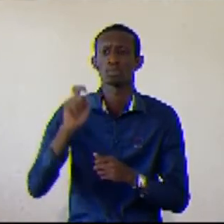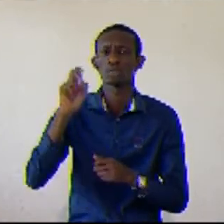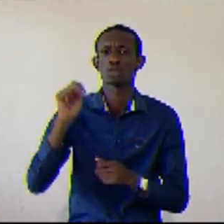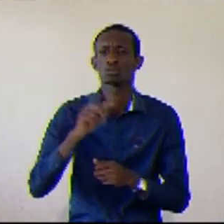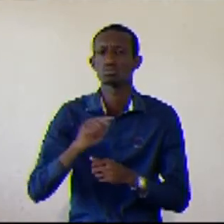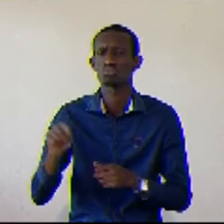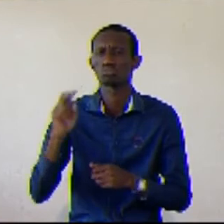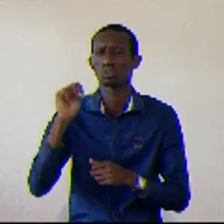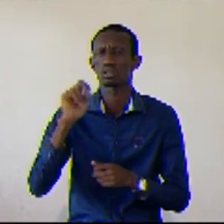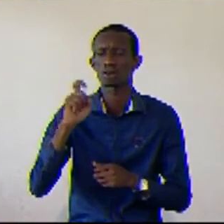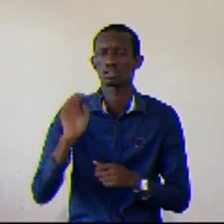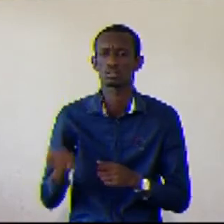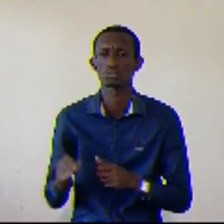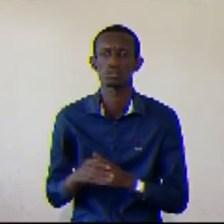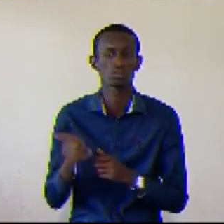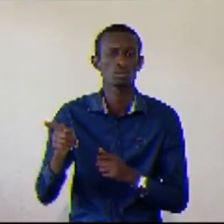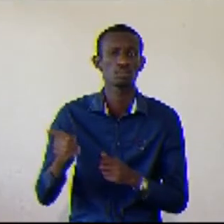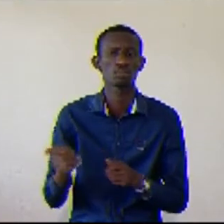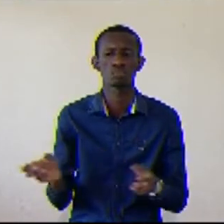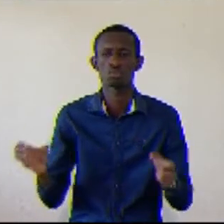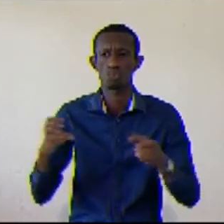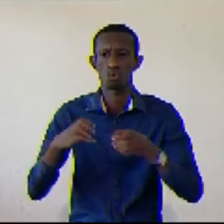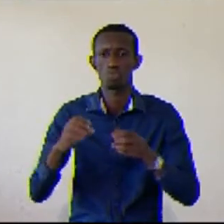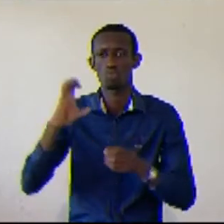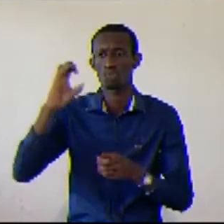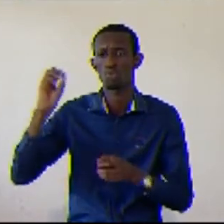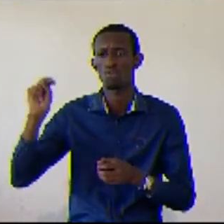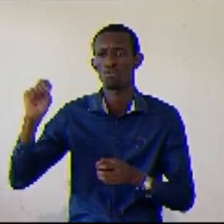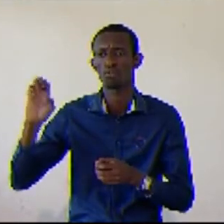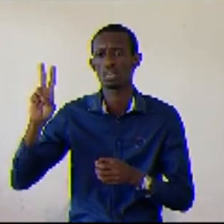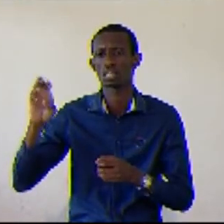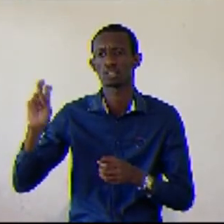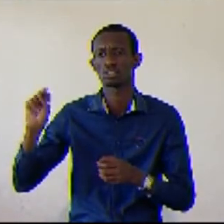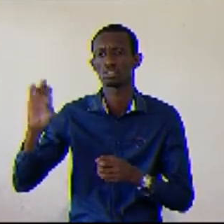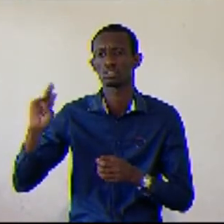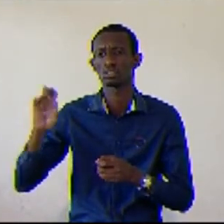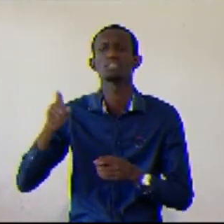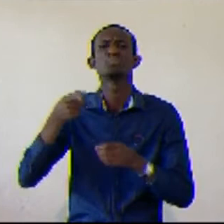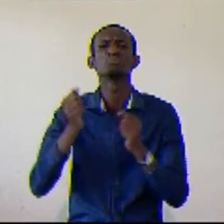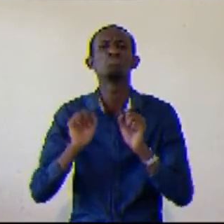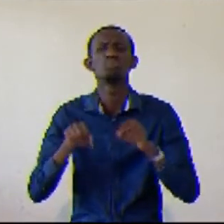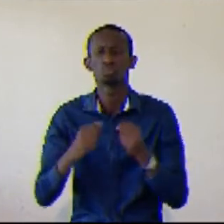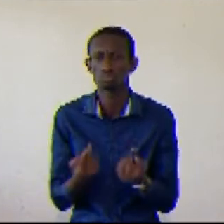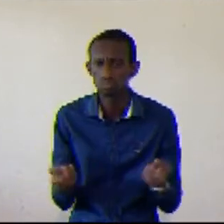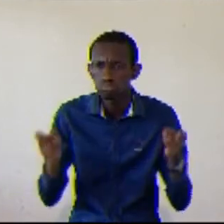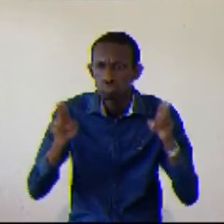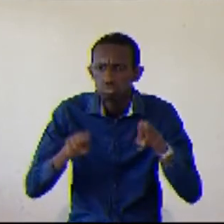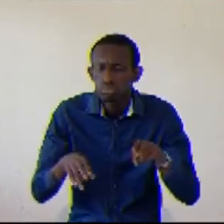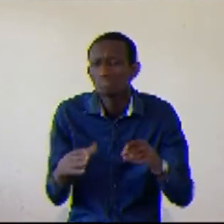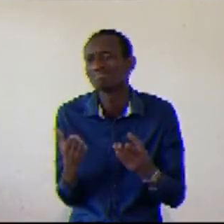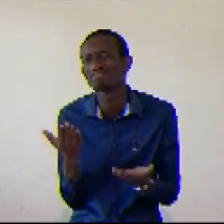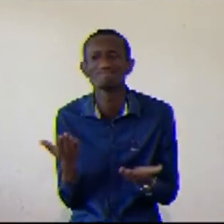to our root r, isn't it? It can happen, maybe